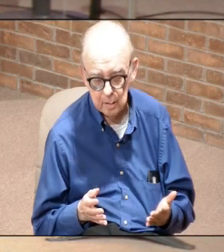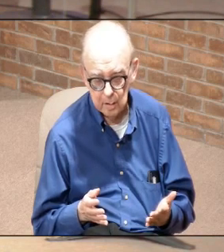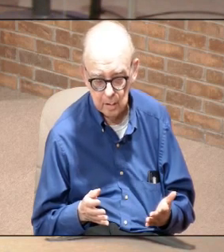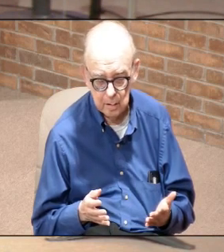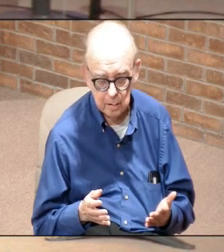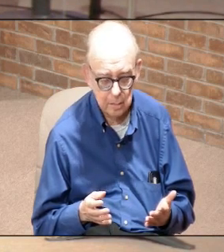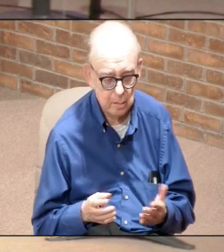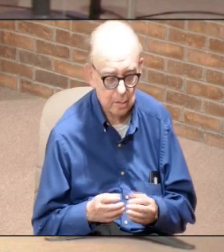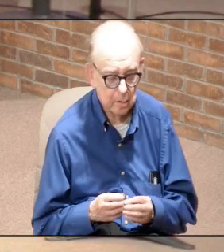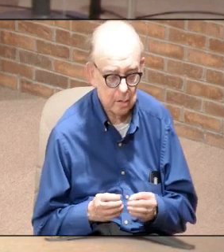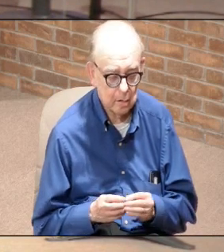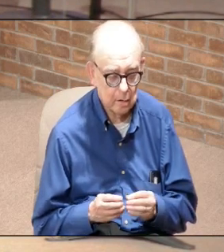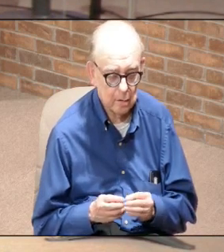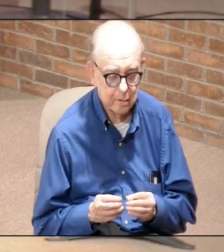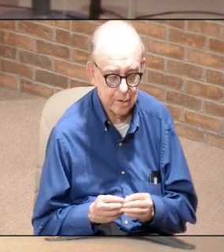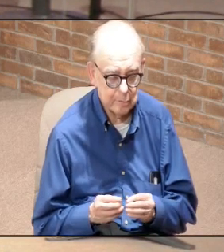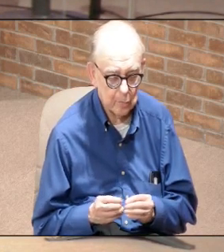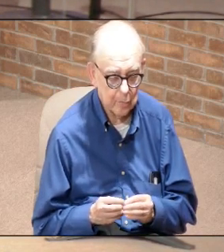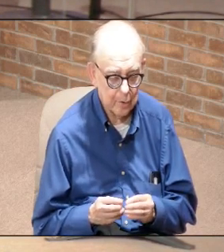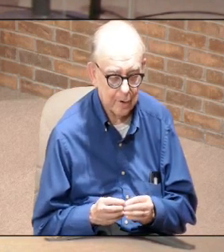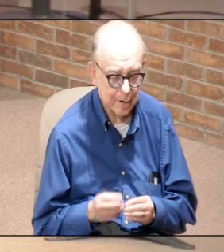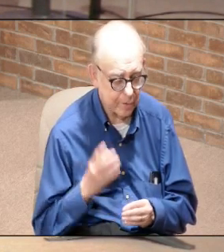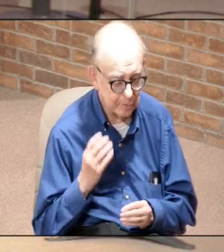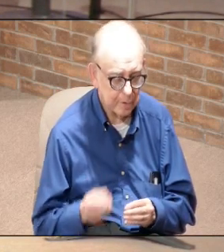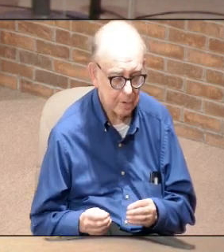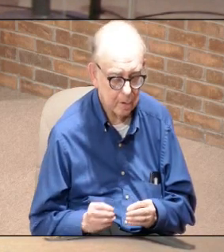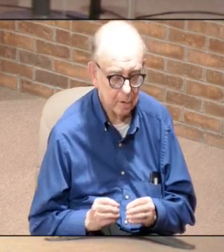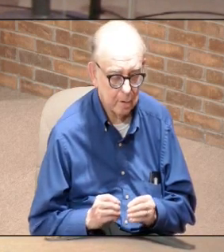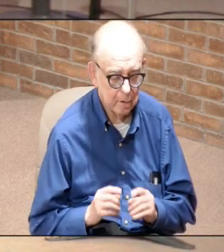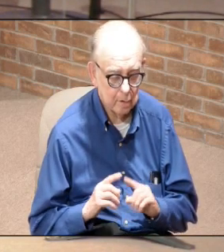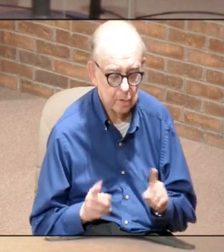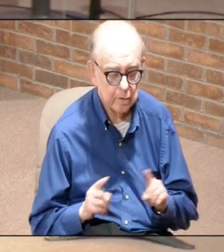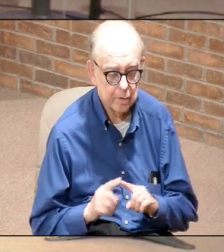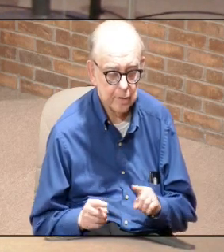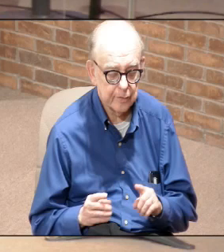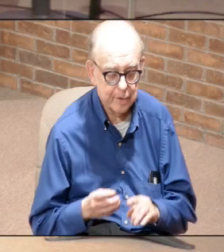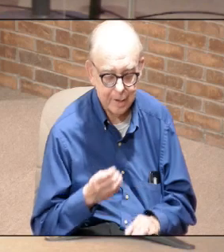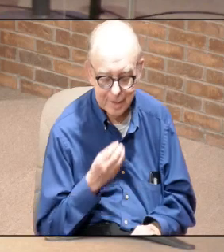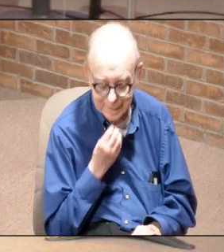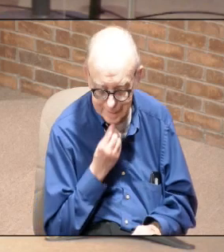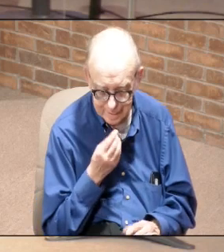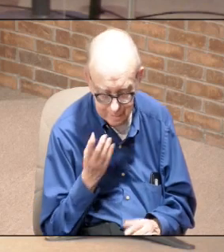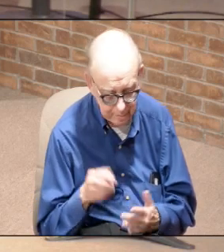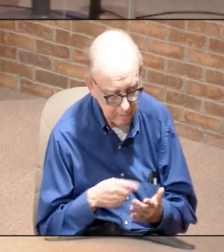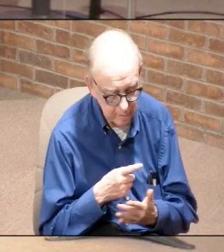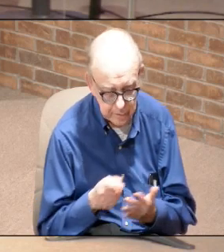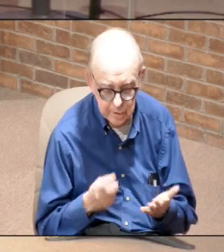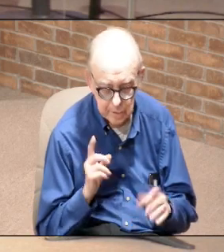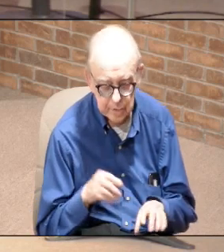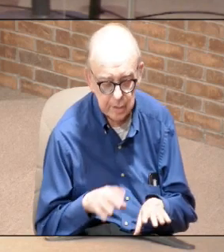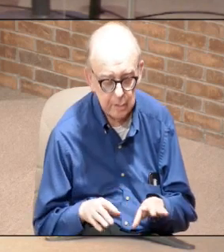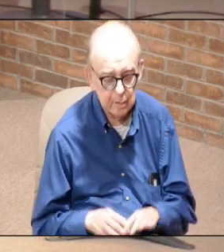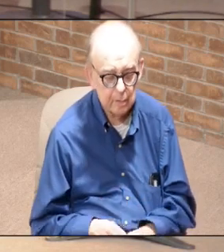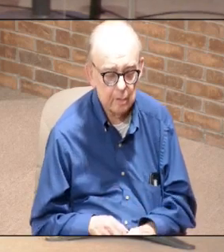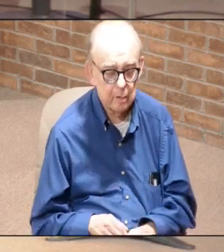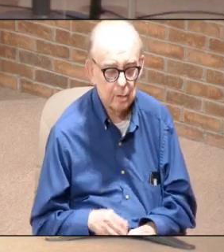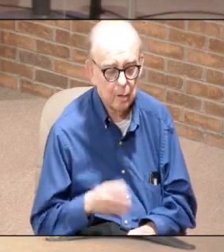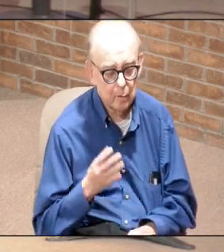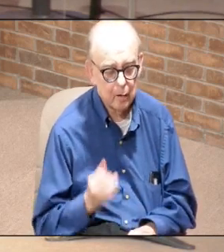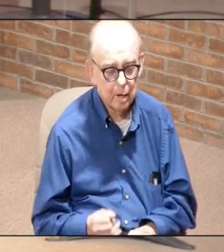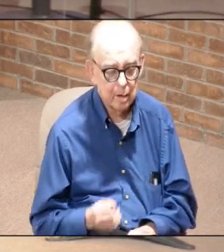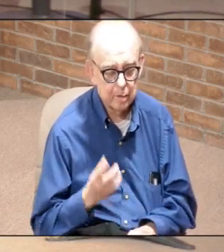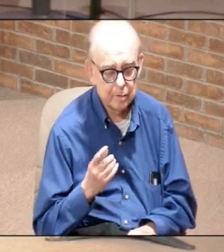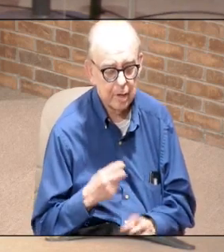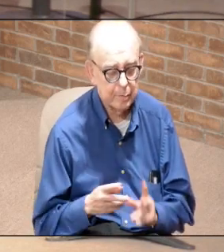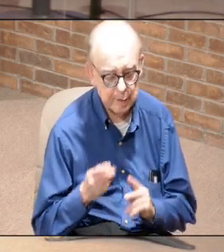more chicken underneath your belt. You need to go to some more dinners. You need to do this. You need to do that in order to